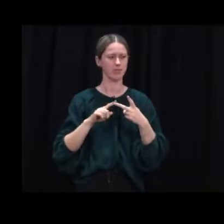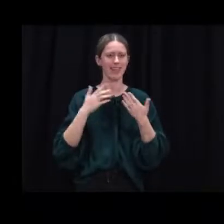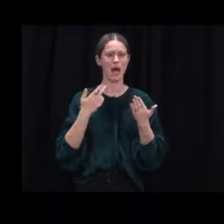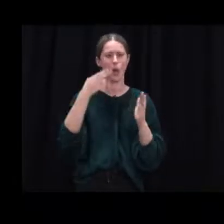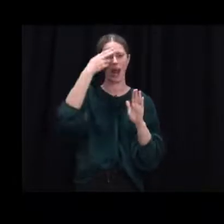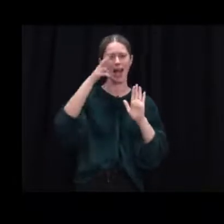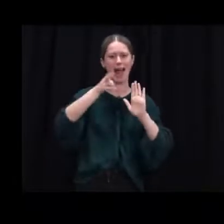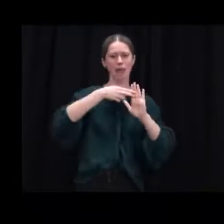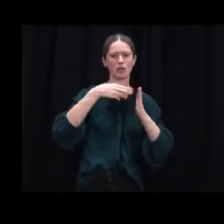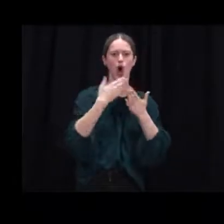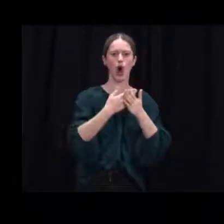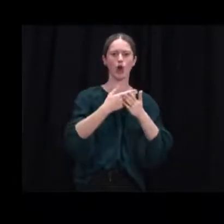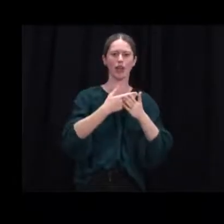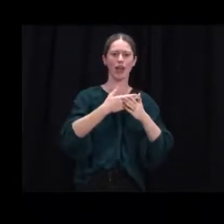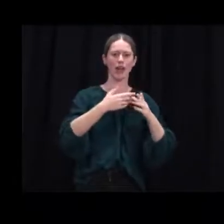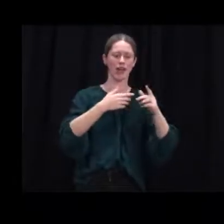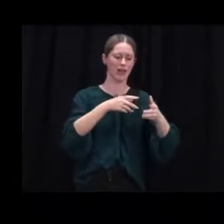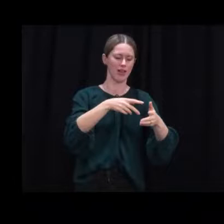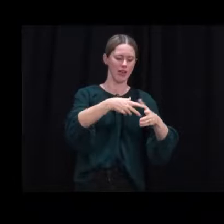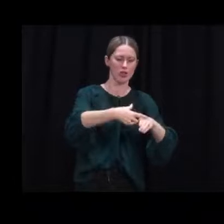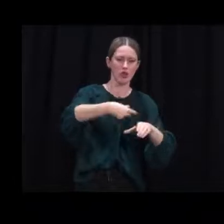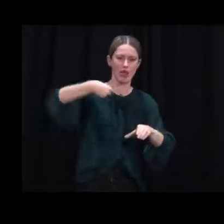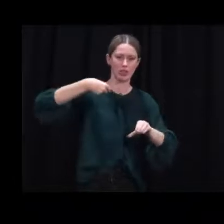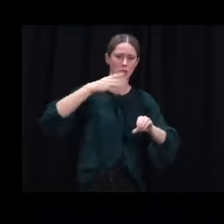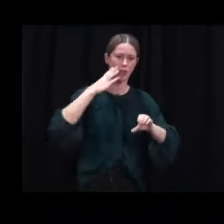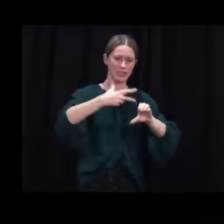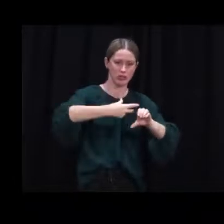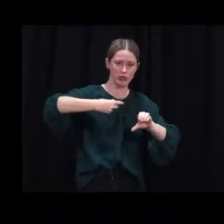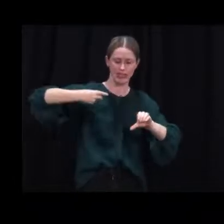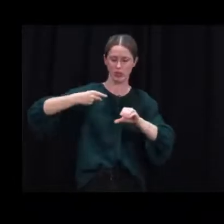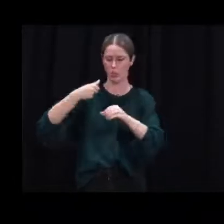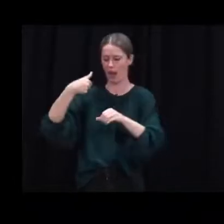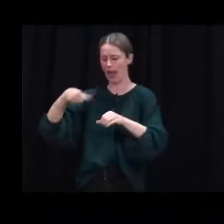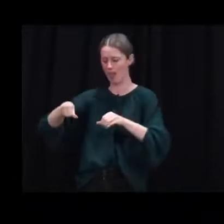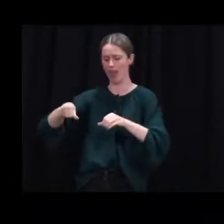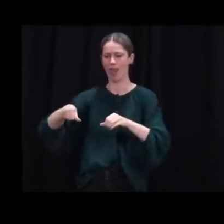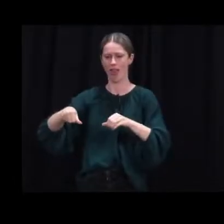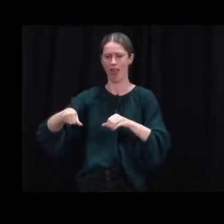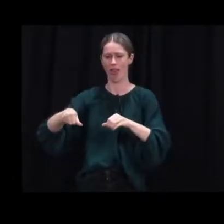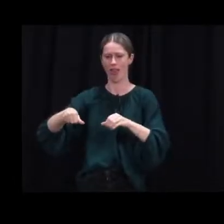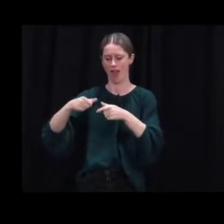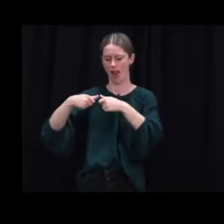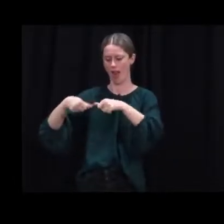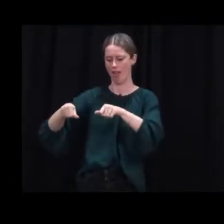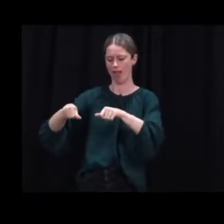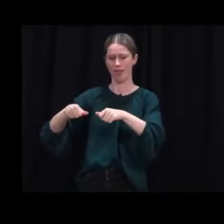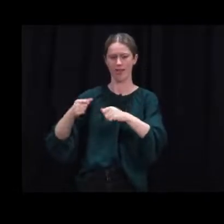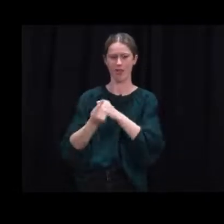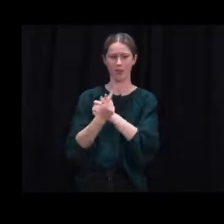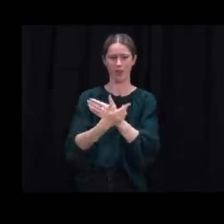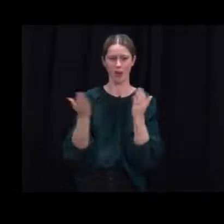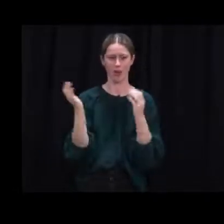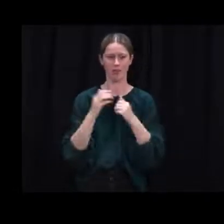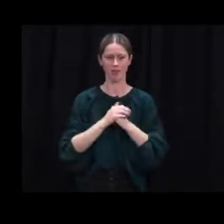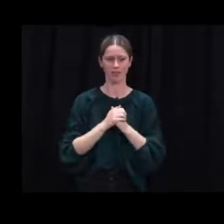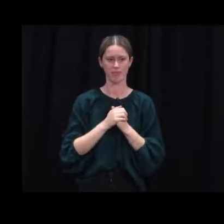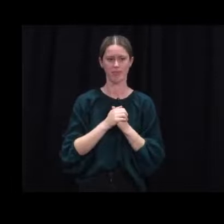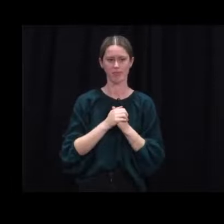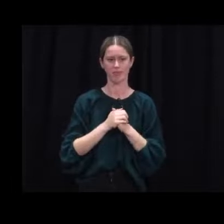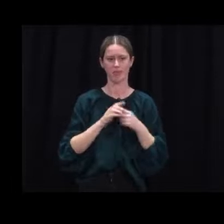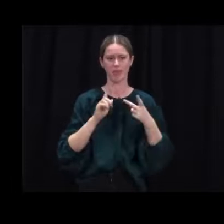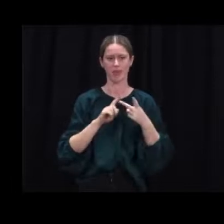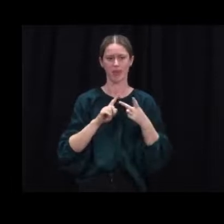can define who may have been affected. Secondly, there are labels now put on syringes once they have been drawn up.